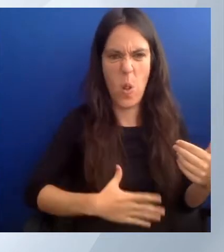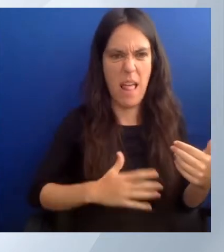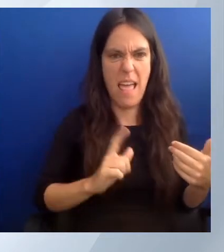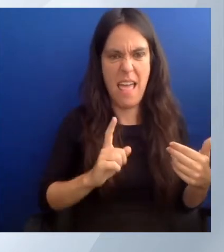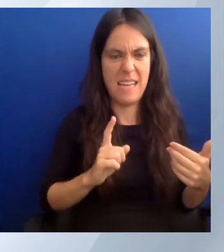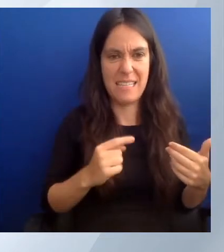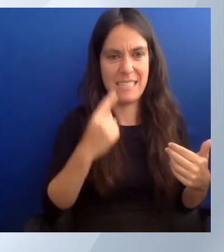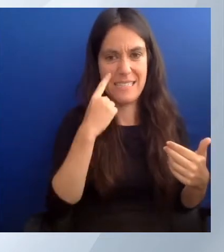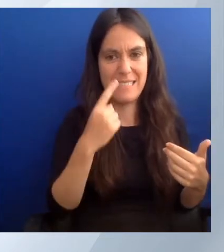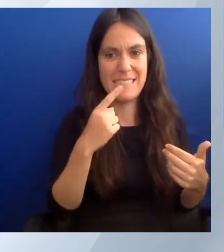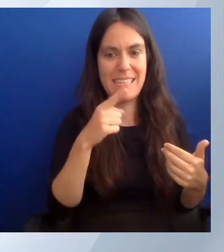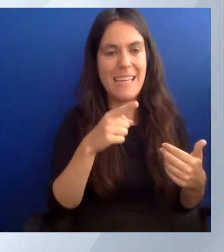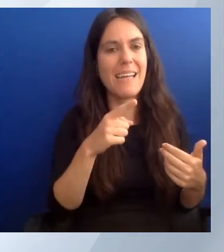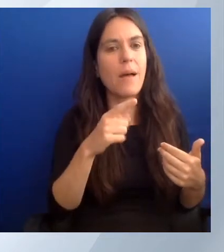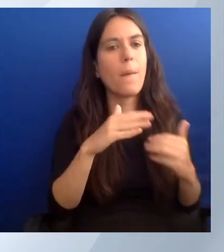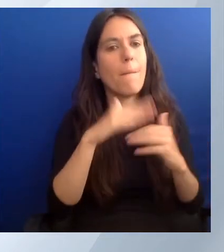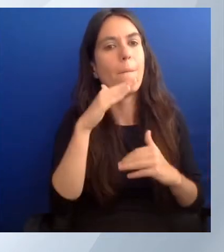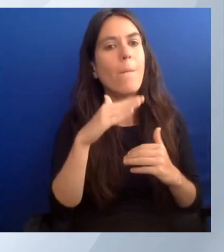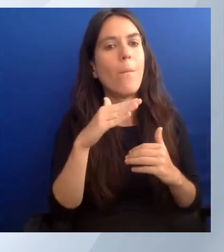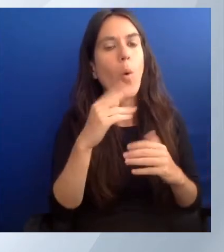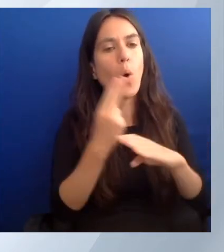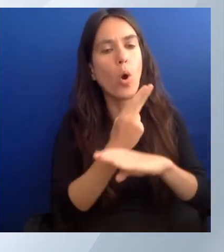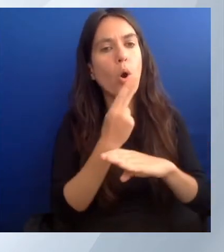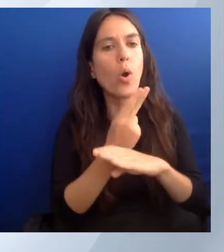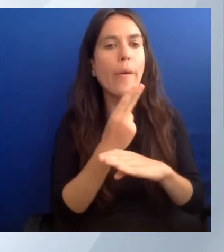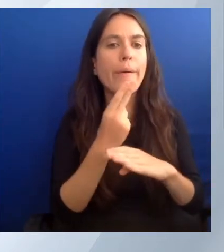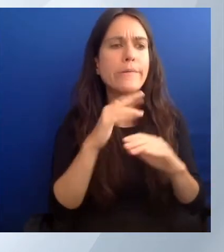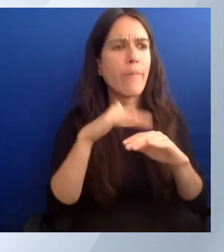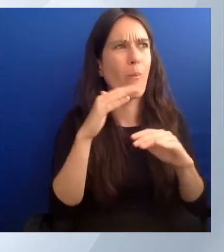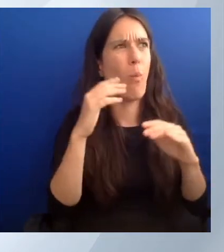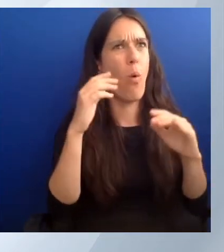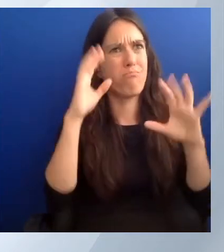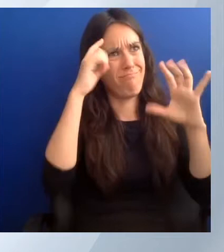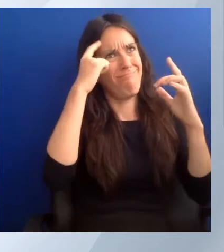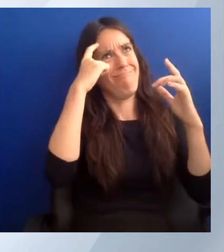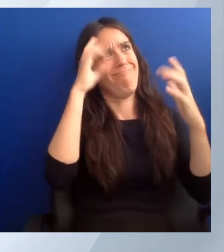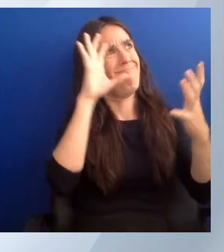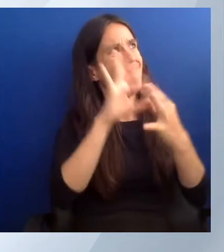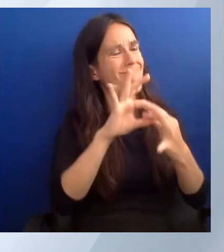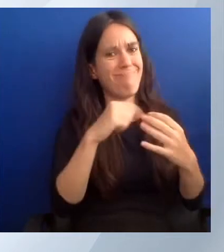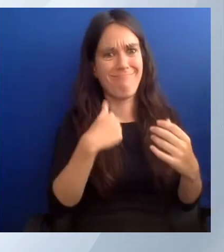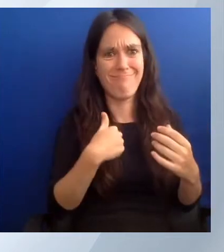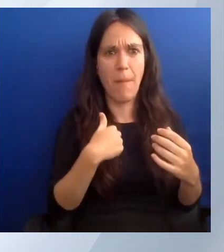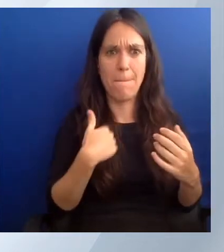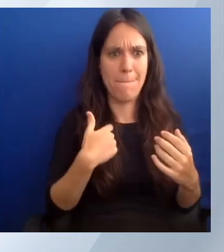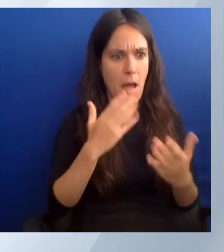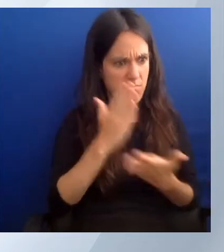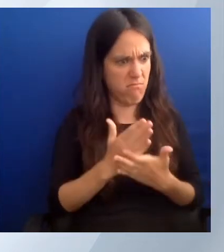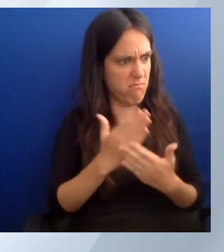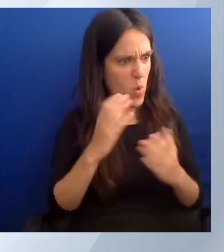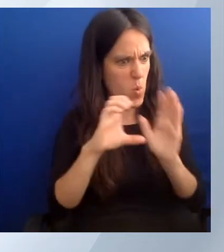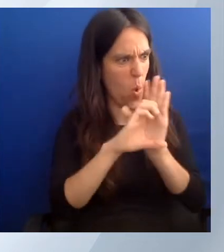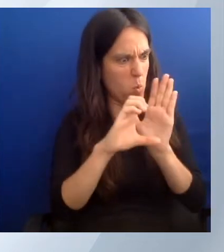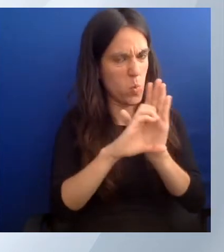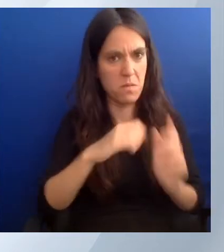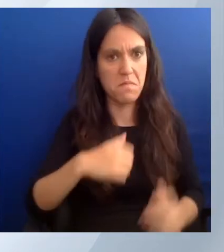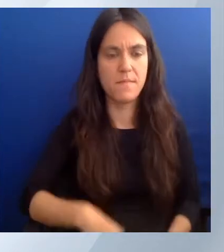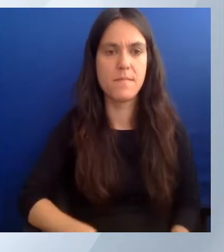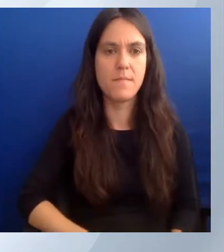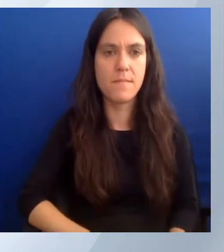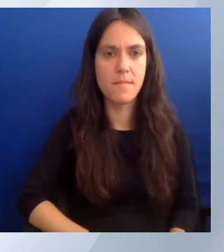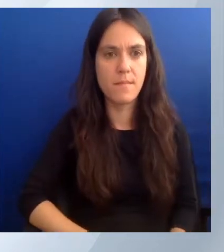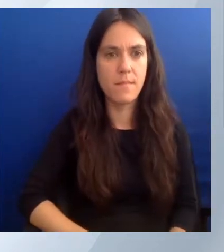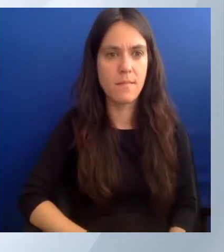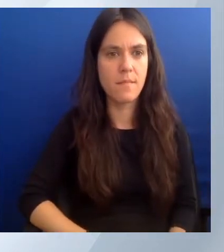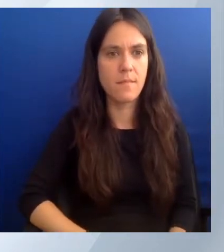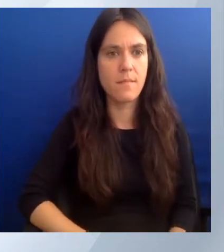on it, just so that I can use something that makes more sense to me in my domain in my actual code. And then lastly,